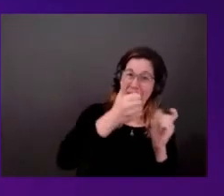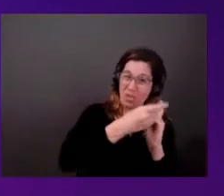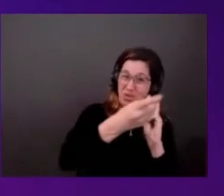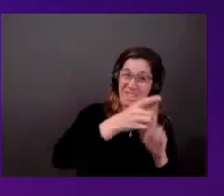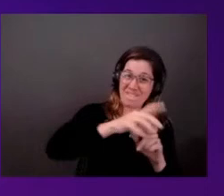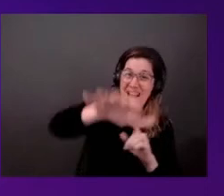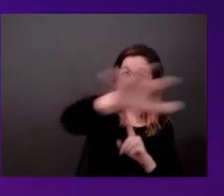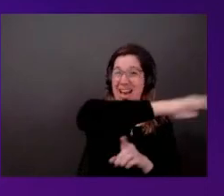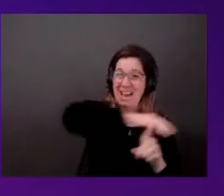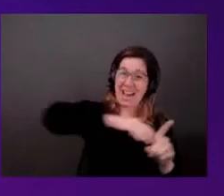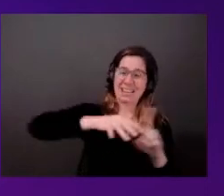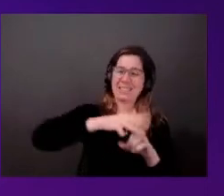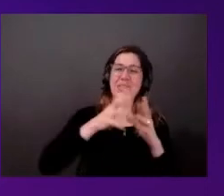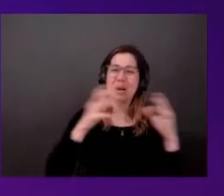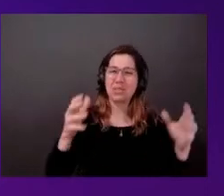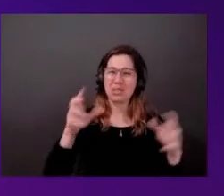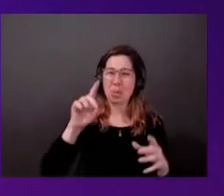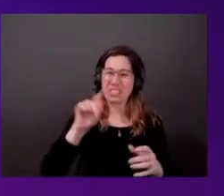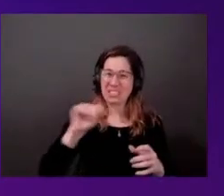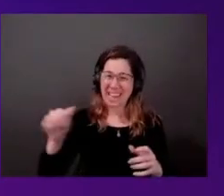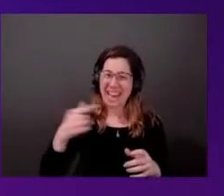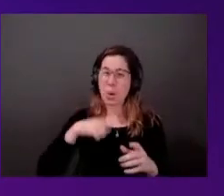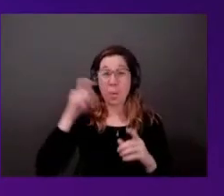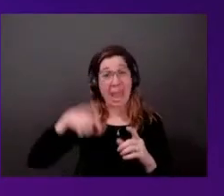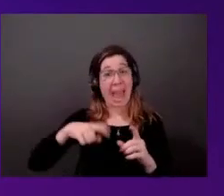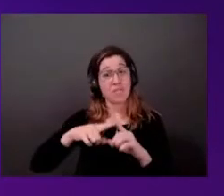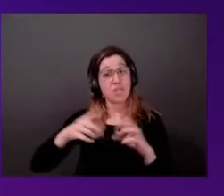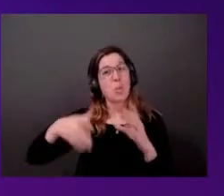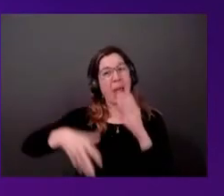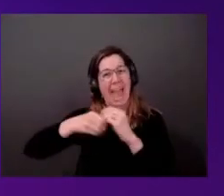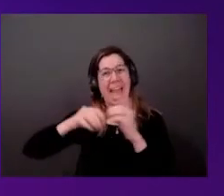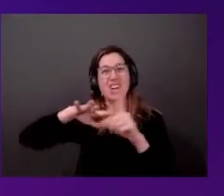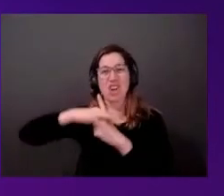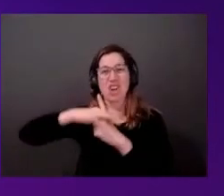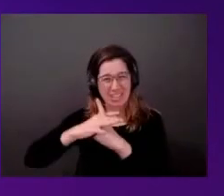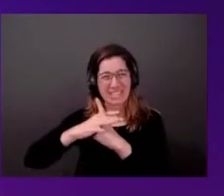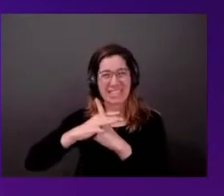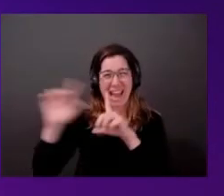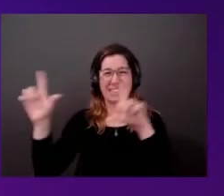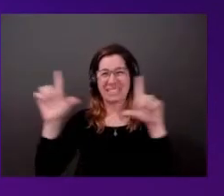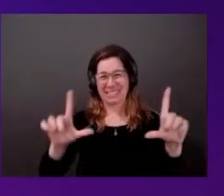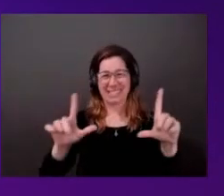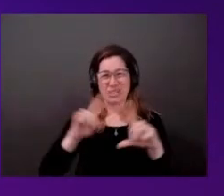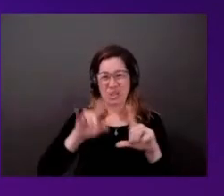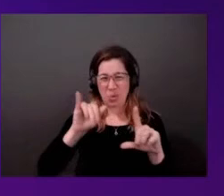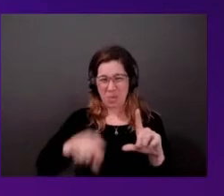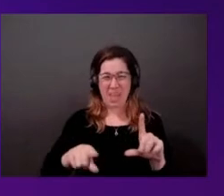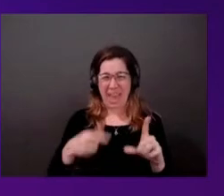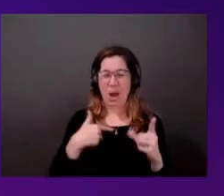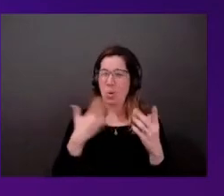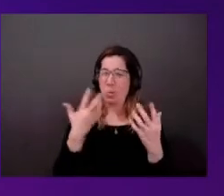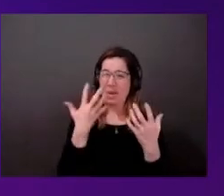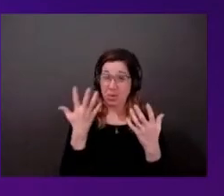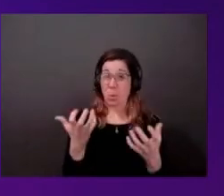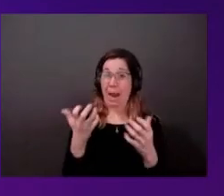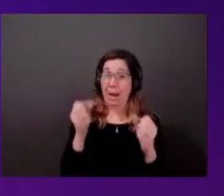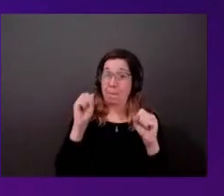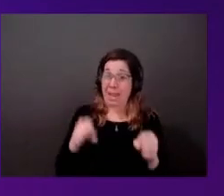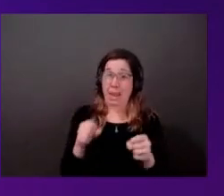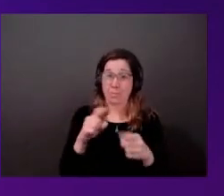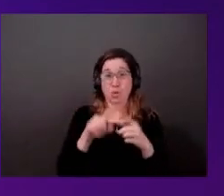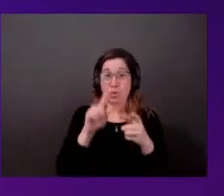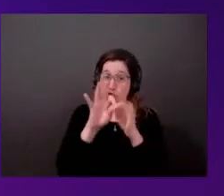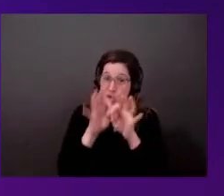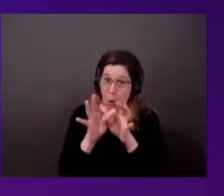need for a contextualized view of that. So having the twin is the only way to interpret that data and use that in a different way. Additionally,